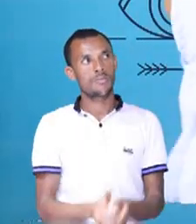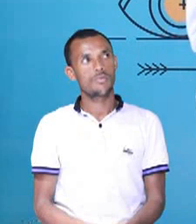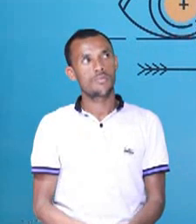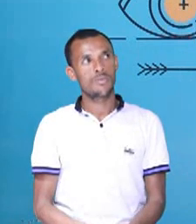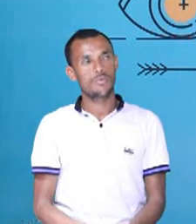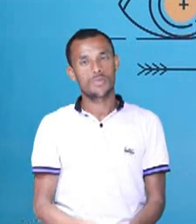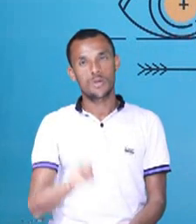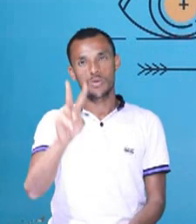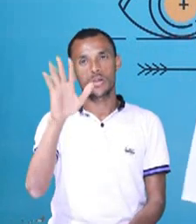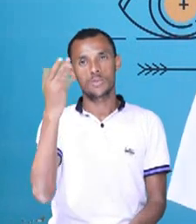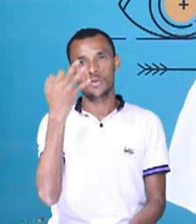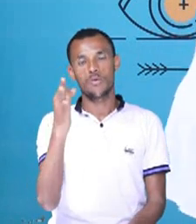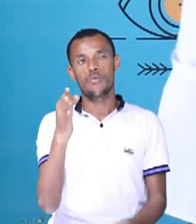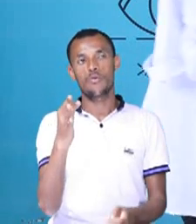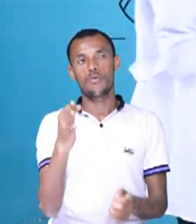Two types of order.